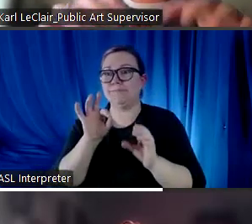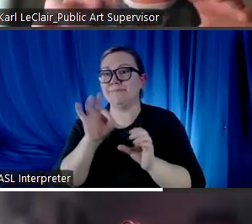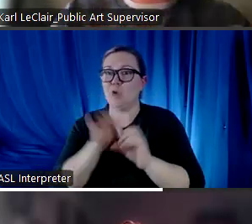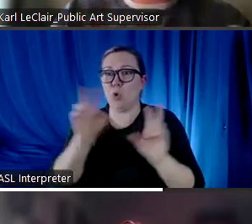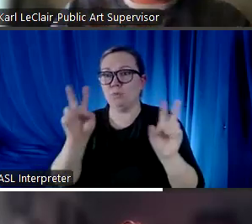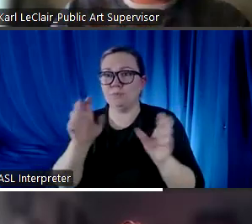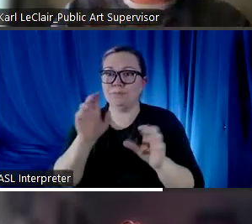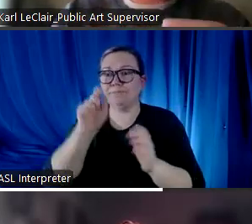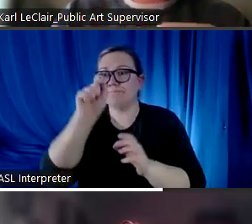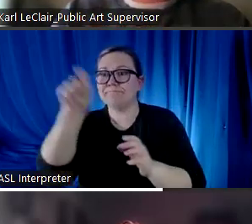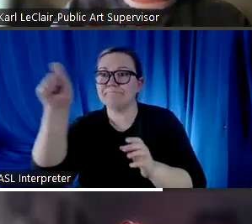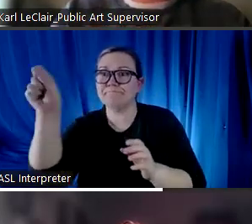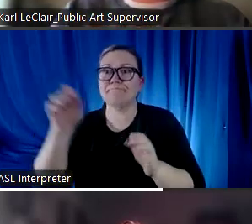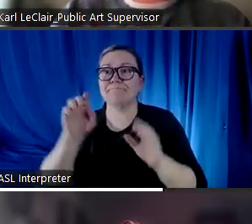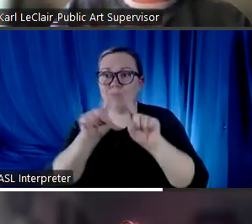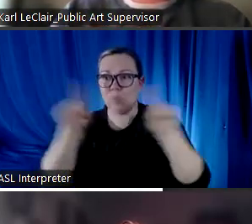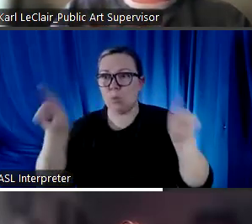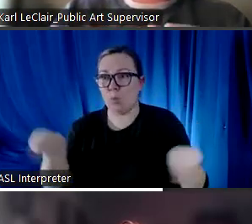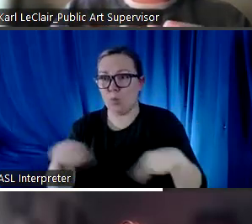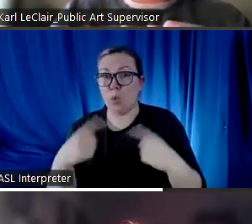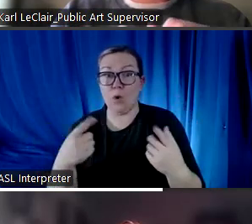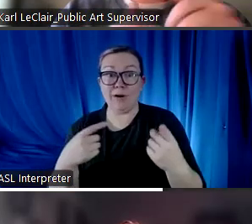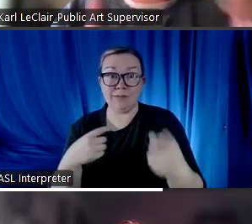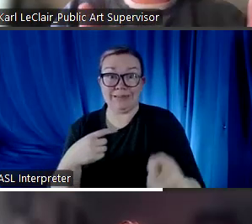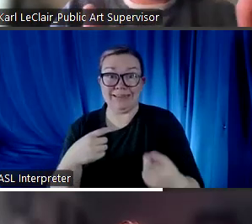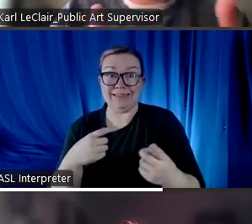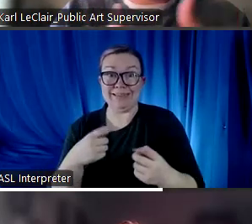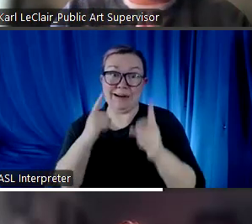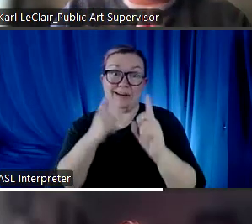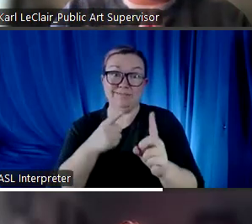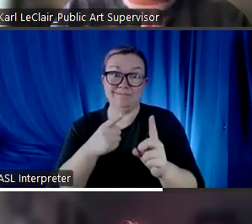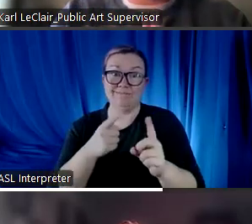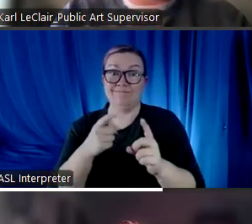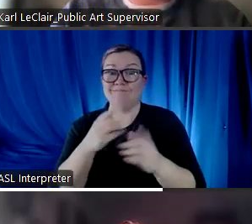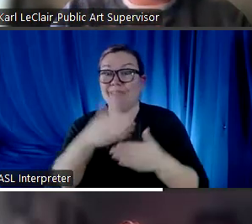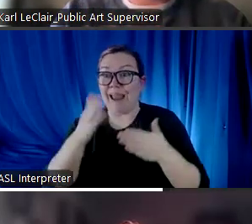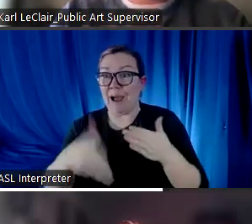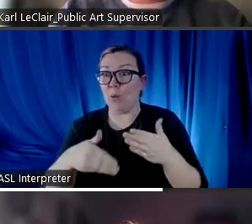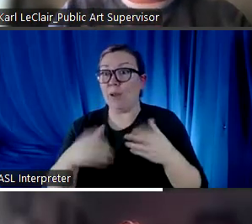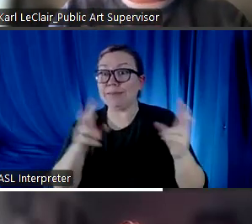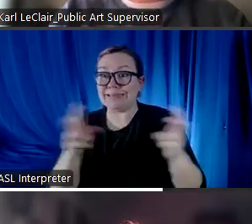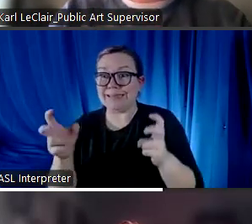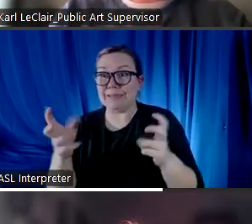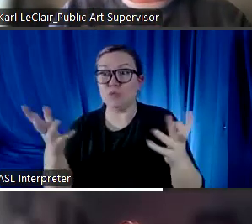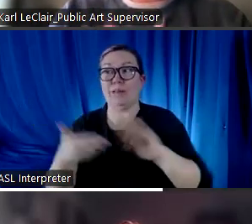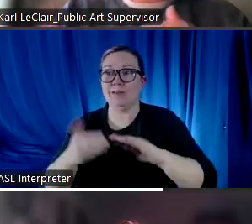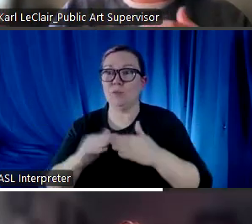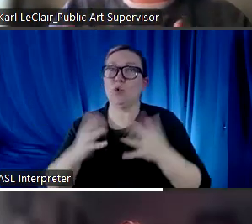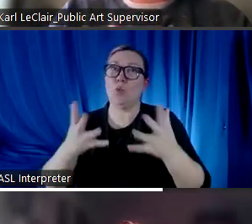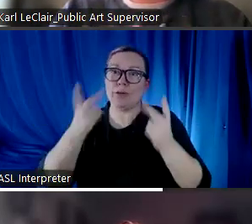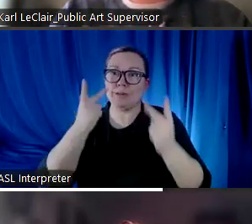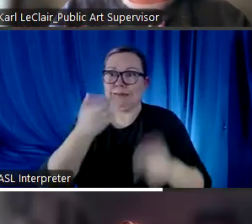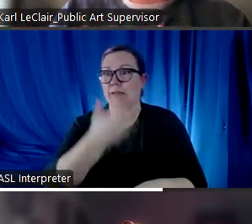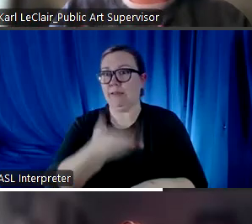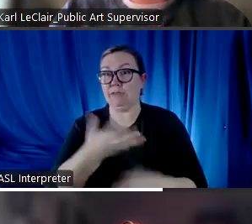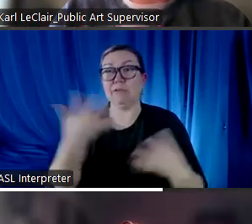desired outcomes and the themes here came directly from community members and what they want to see. There was a lot to sort